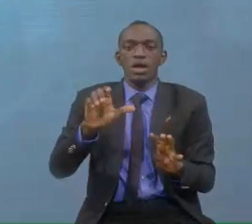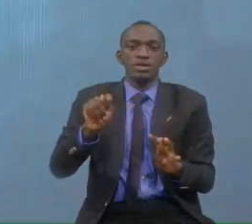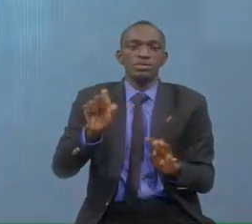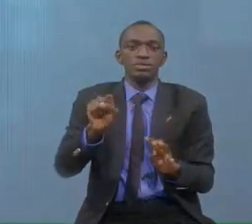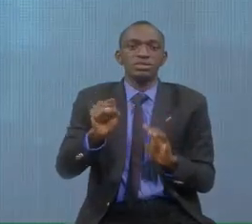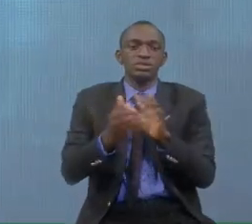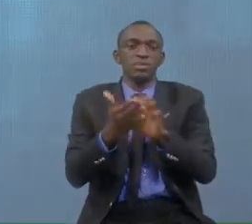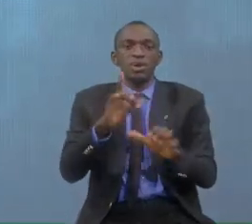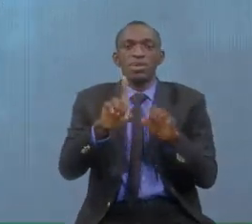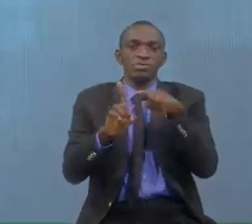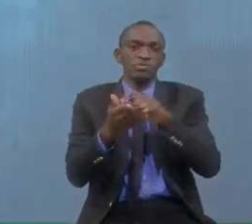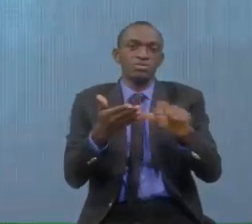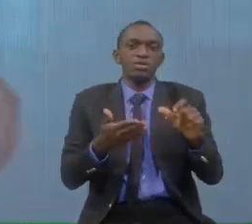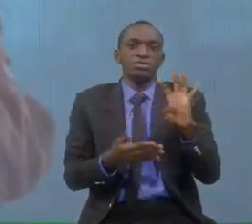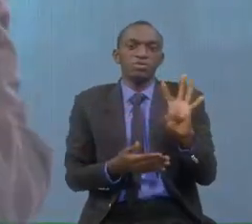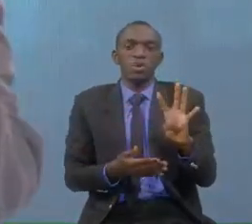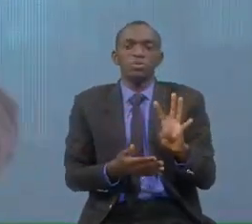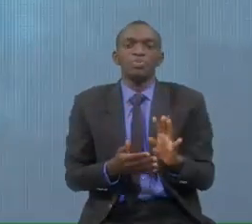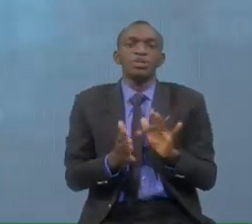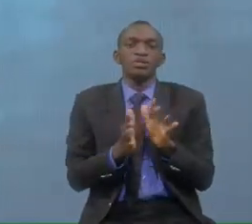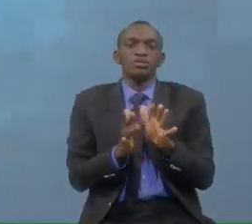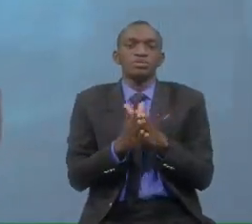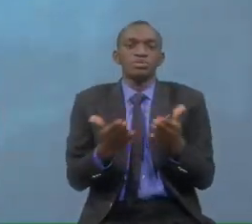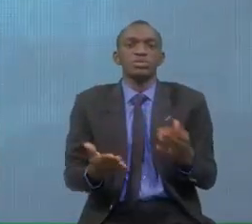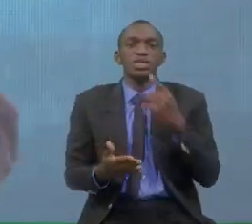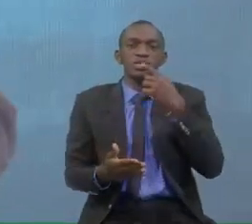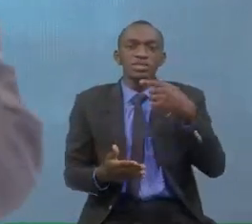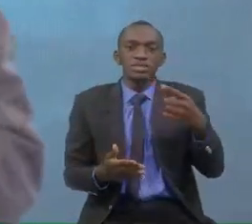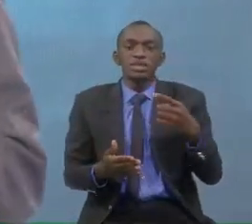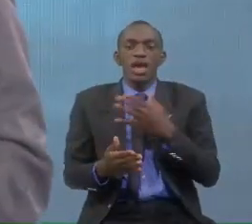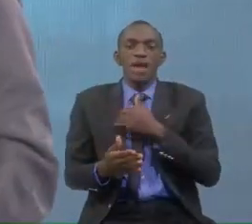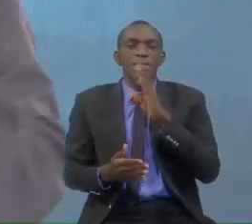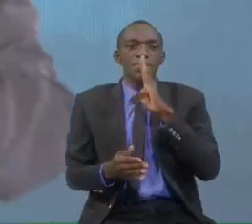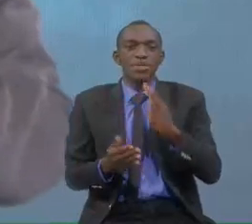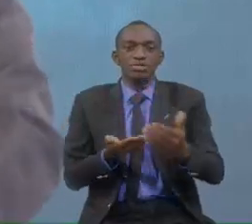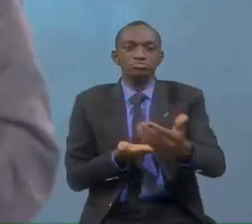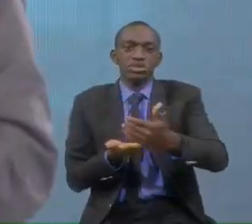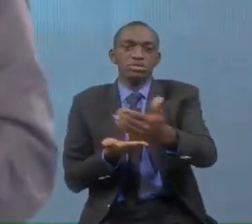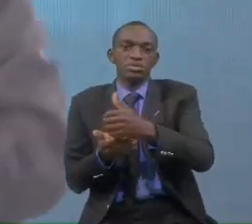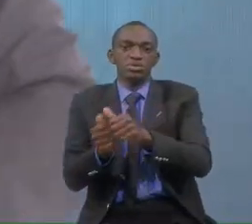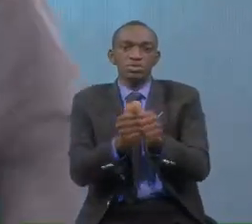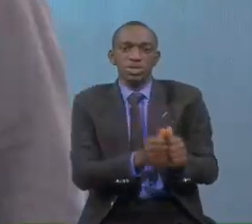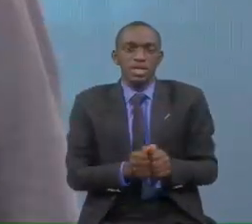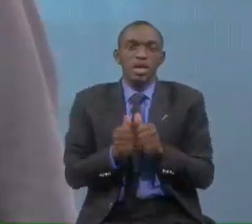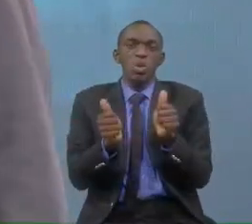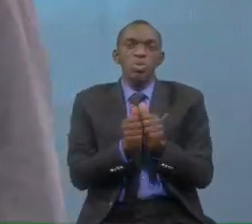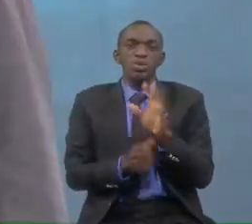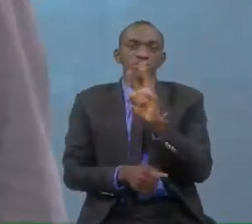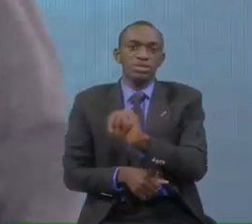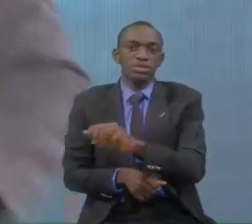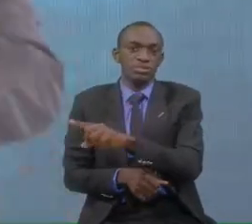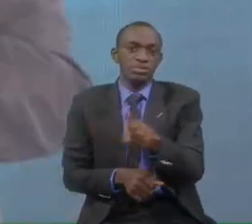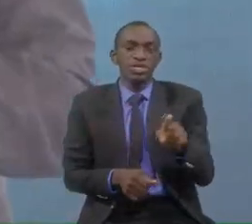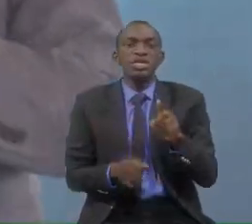1, reading from verse 4. It says, and being assembled together with them, he